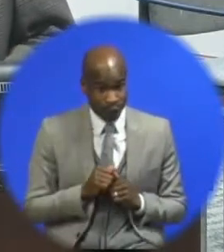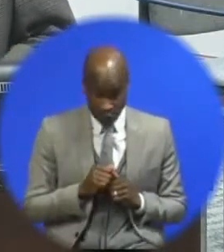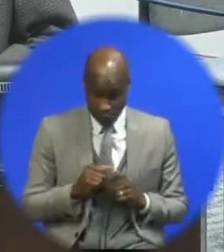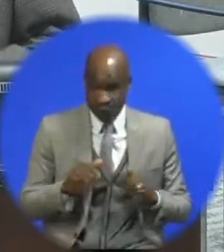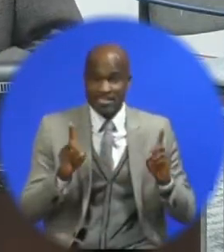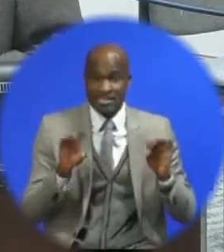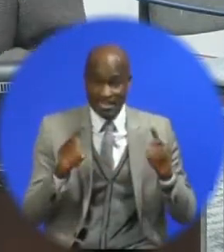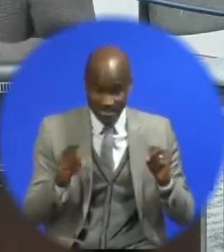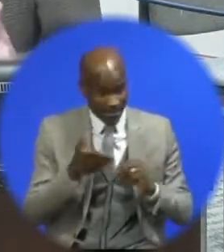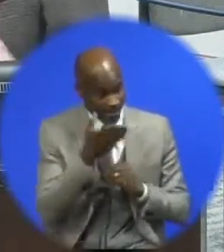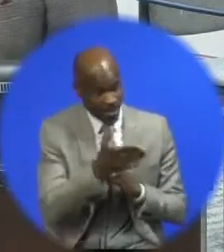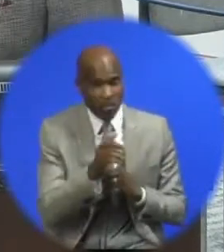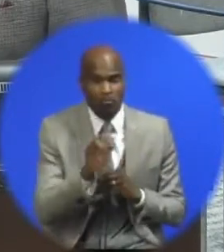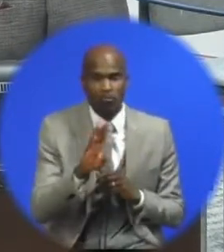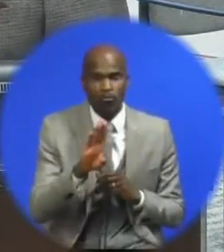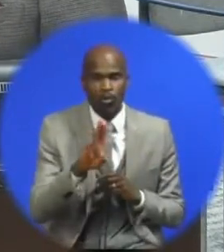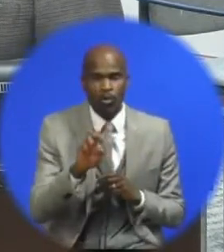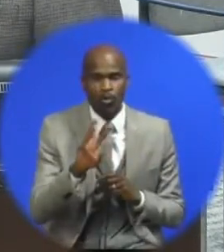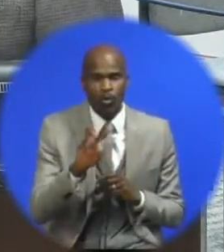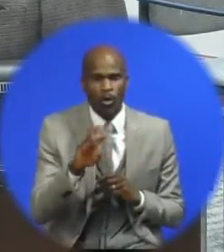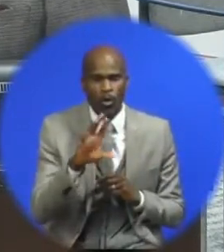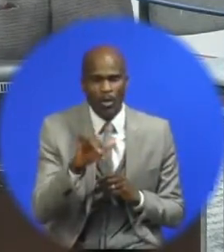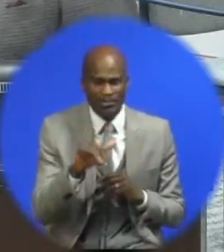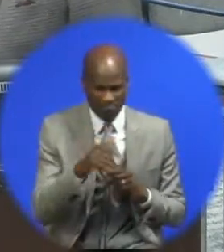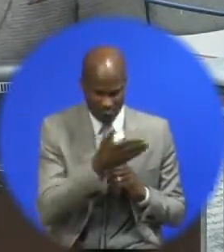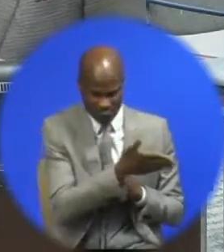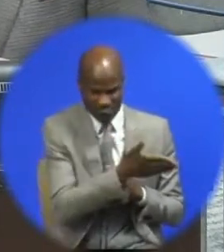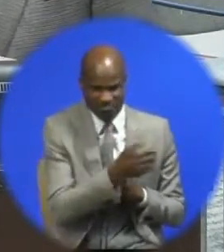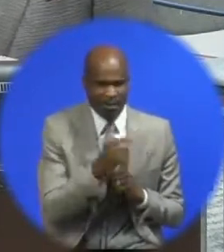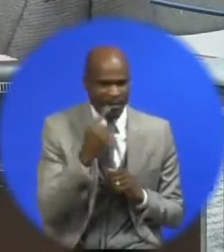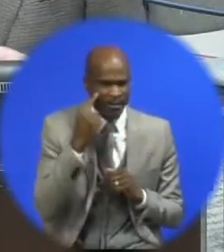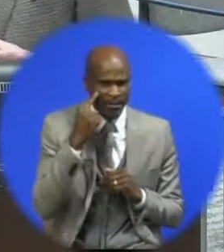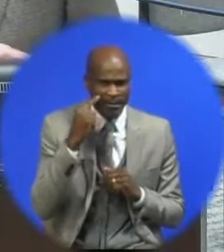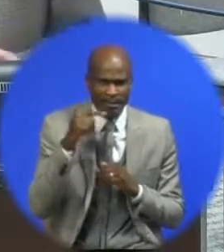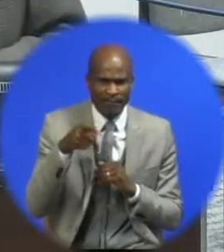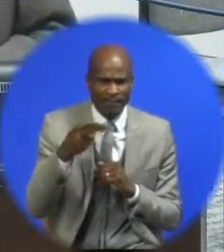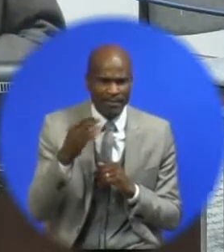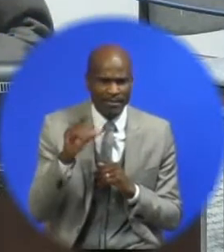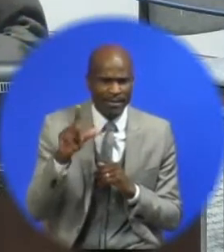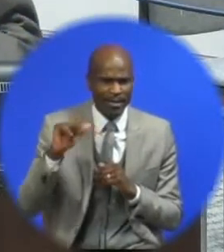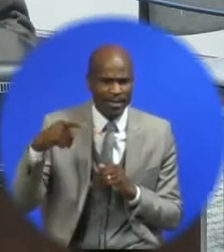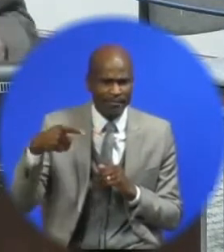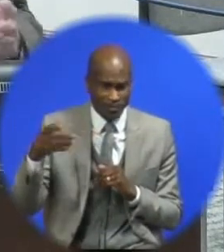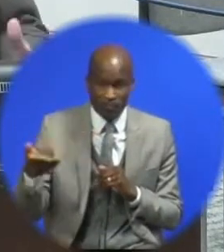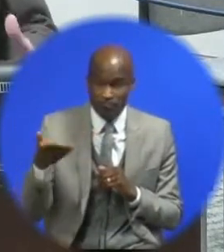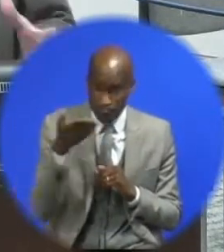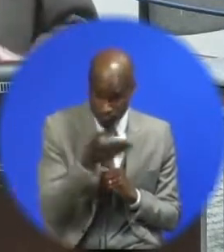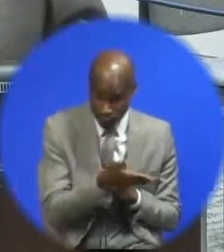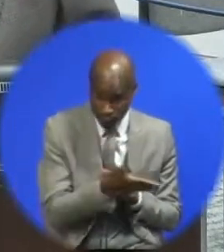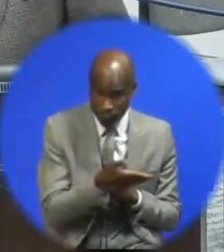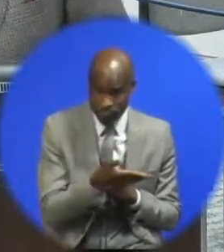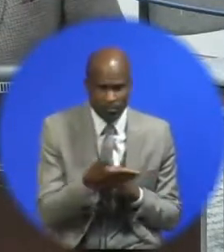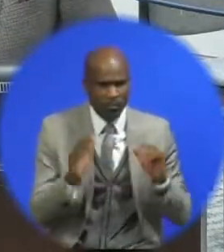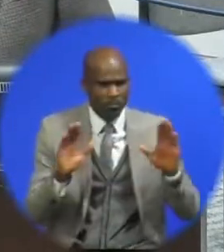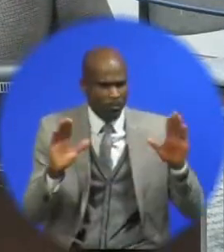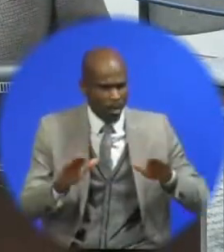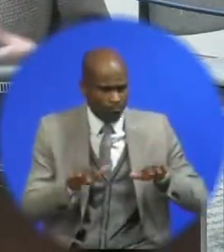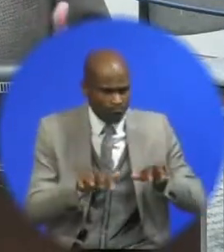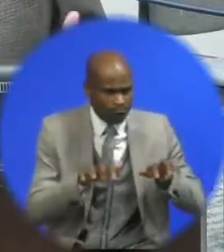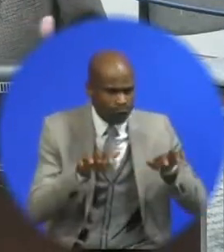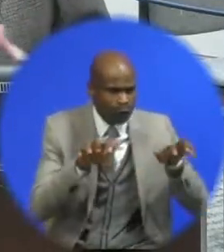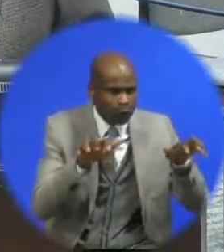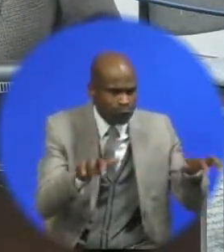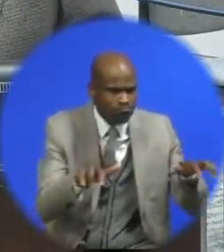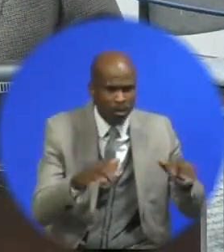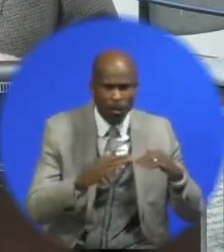at the brewery there. Some of you were there, I know. Philip indicated that he was there. We had a wonderful crowd there,